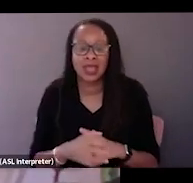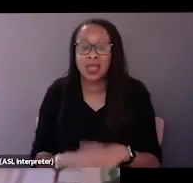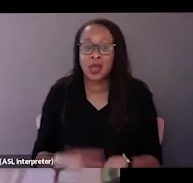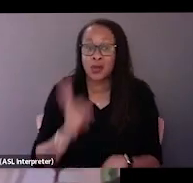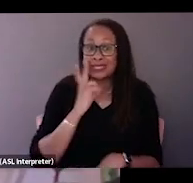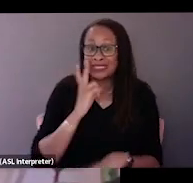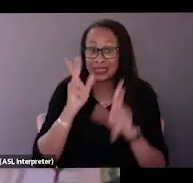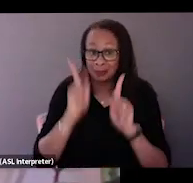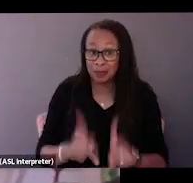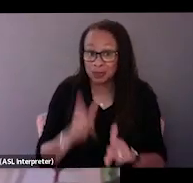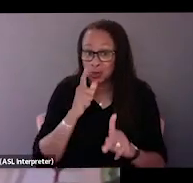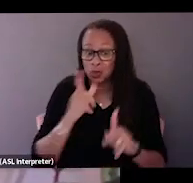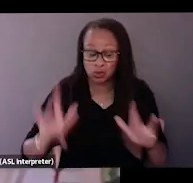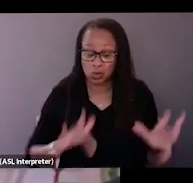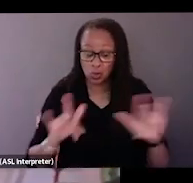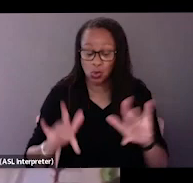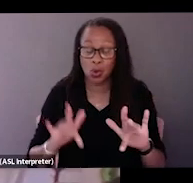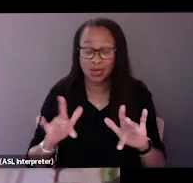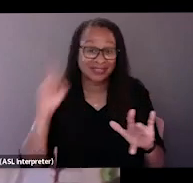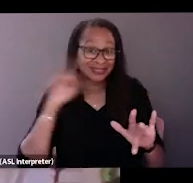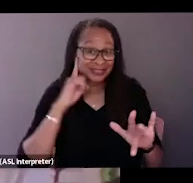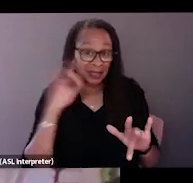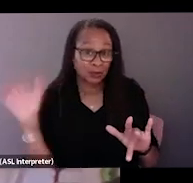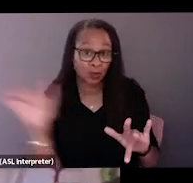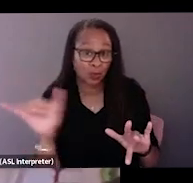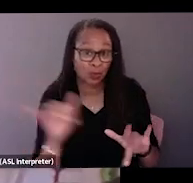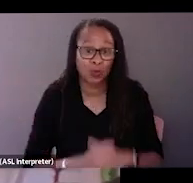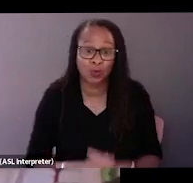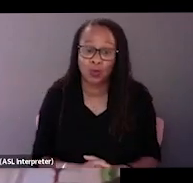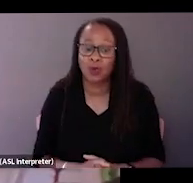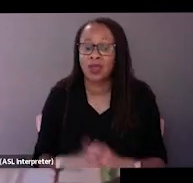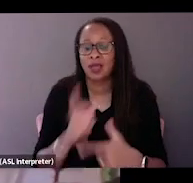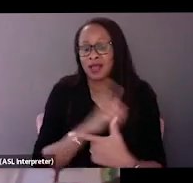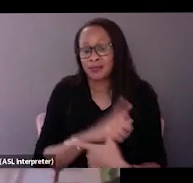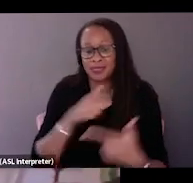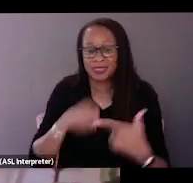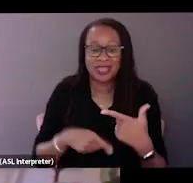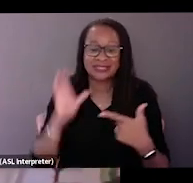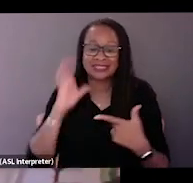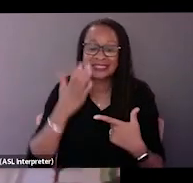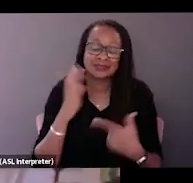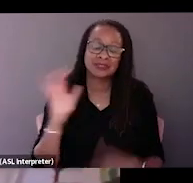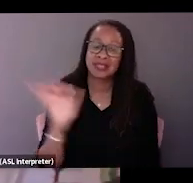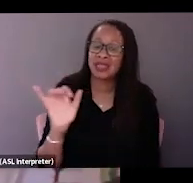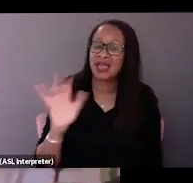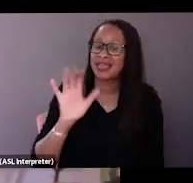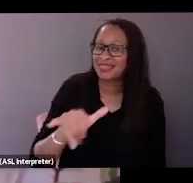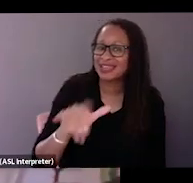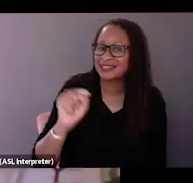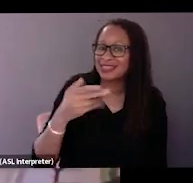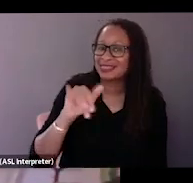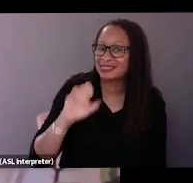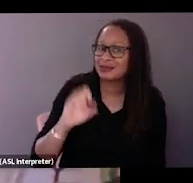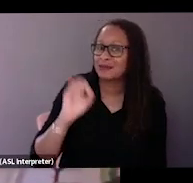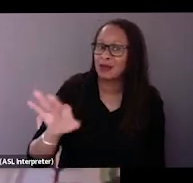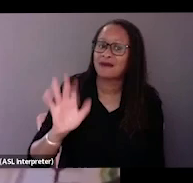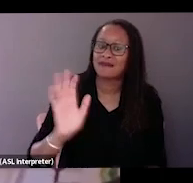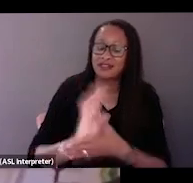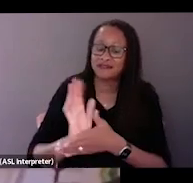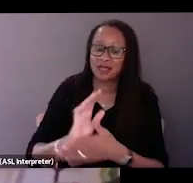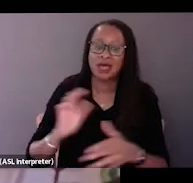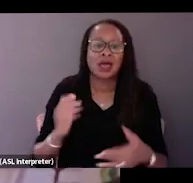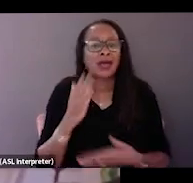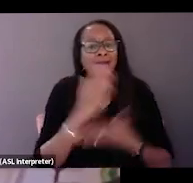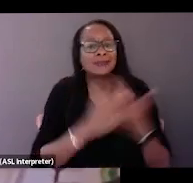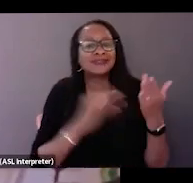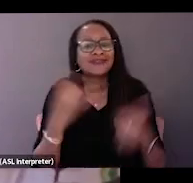who's recording the audio. And then it seems to me almost like that's the theme of the film. There's these pieces